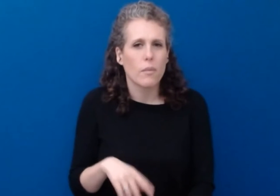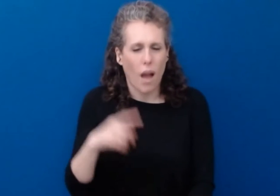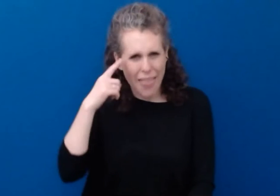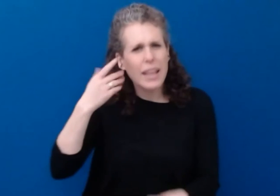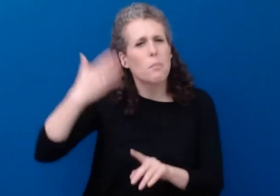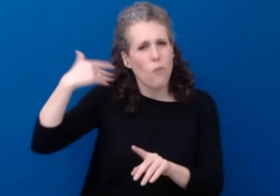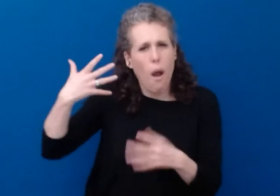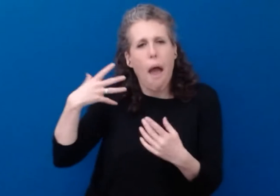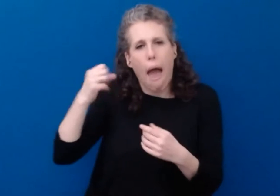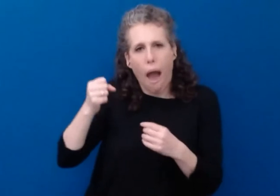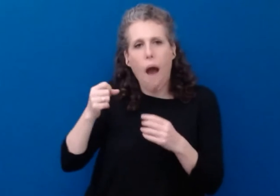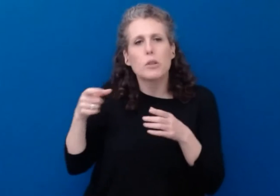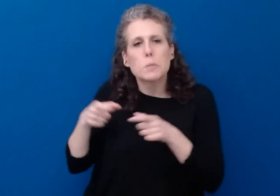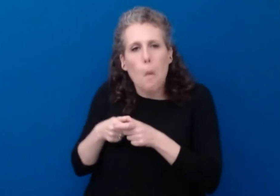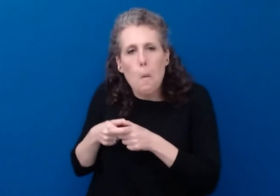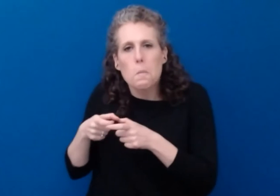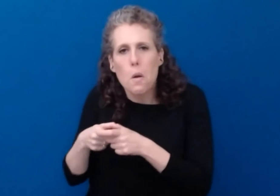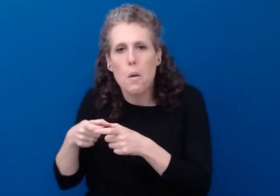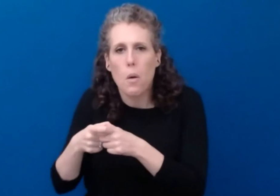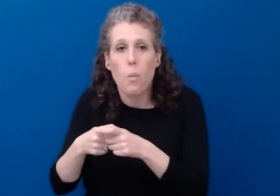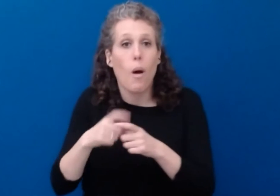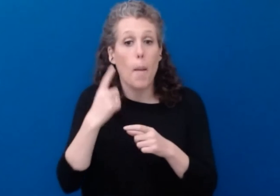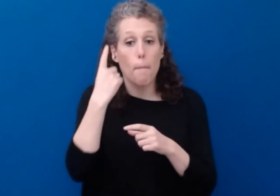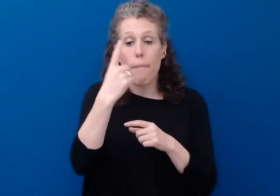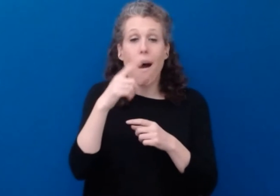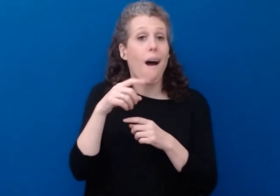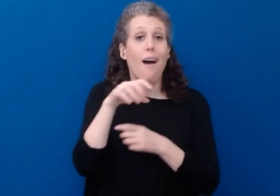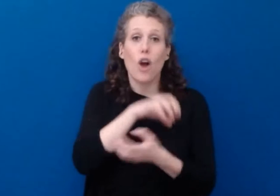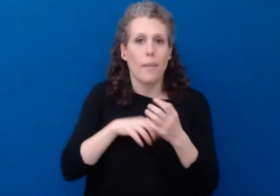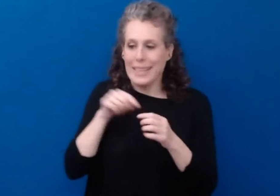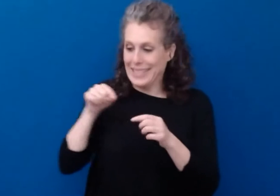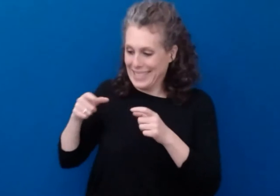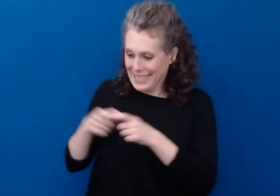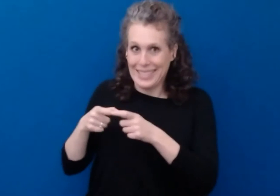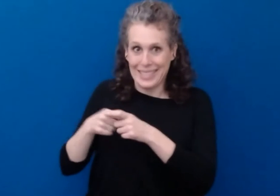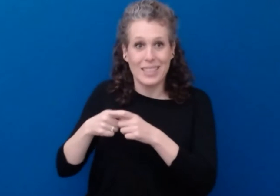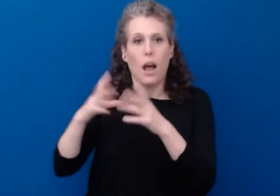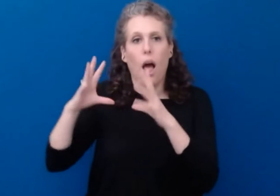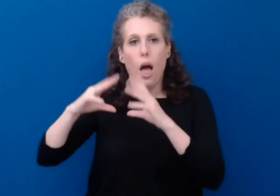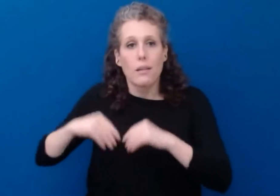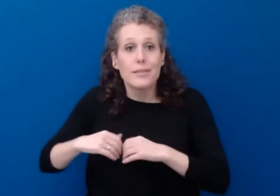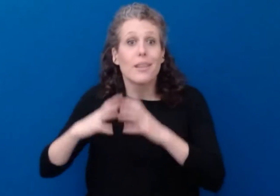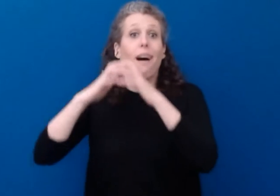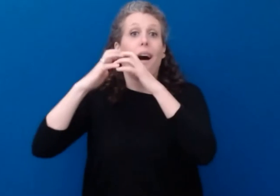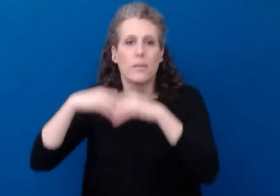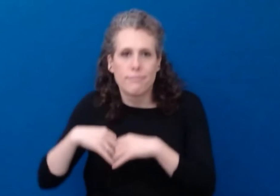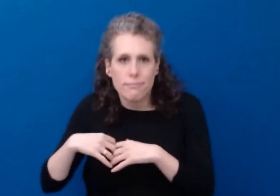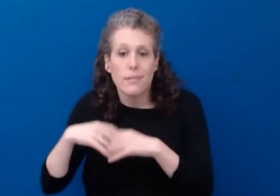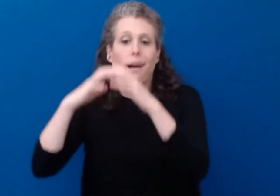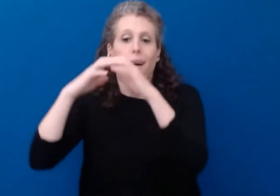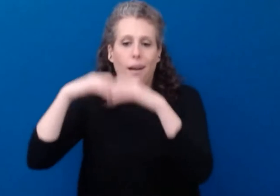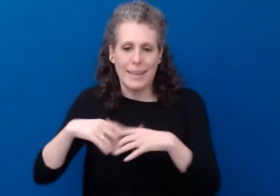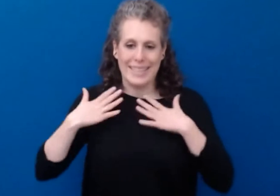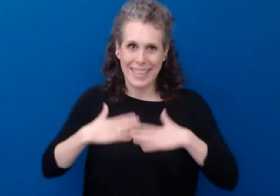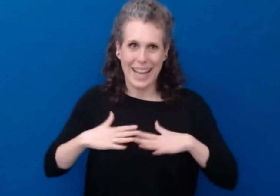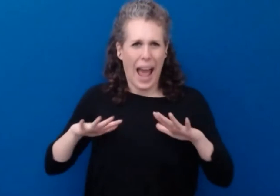before. The problem is usually to keep it going, and that you need some kind of funding in the start at least. Yeah, that's true.